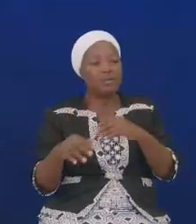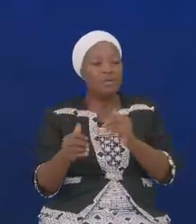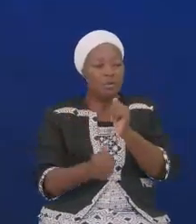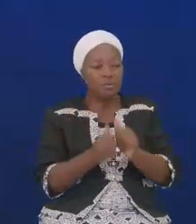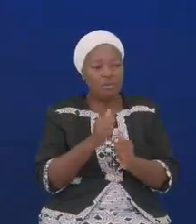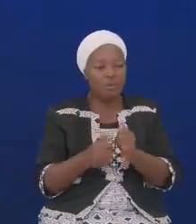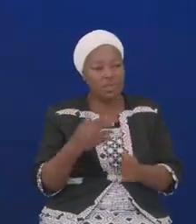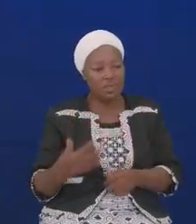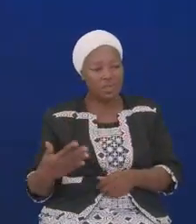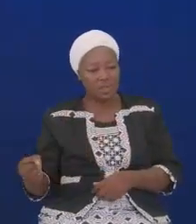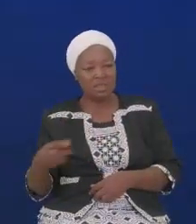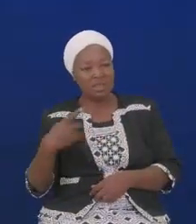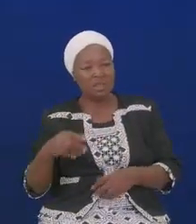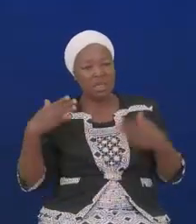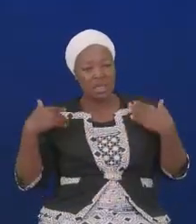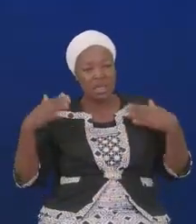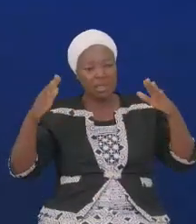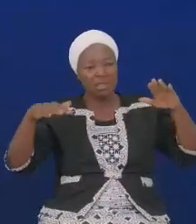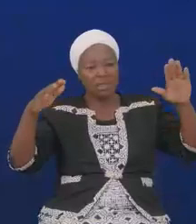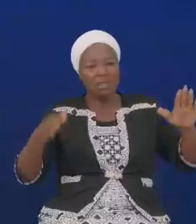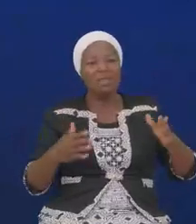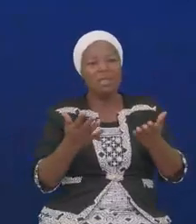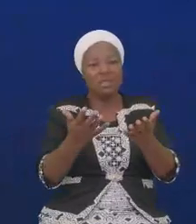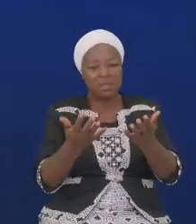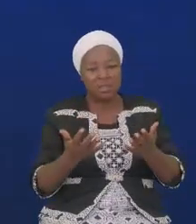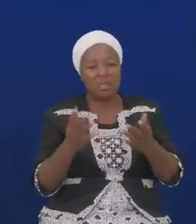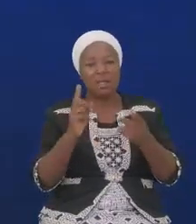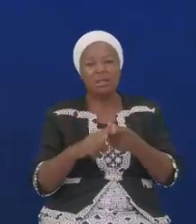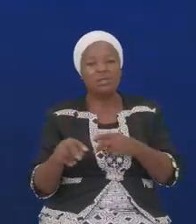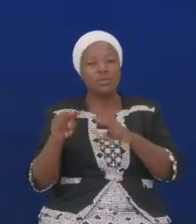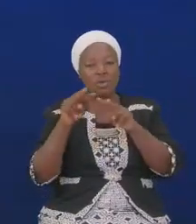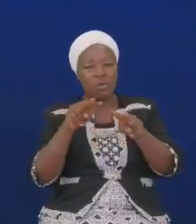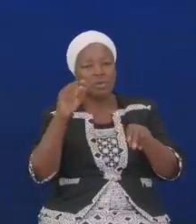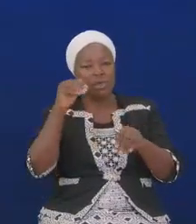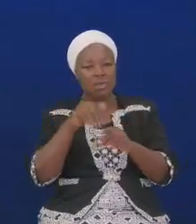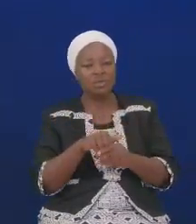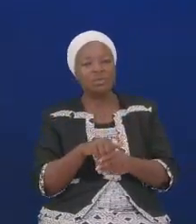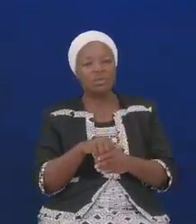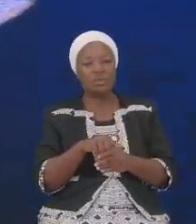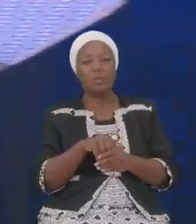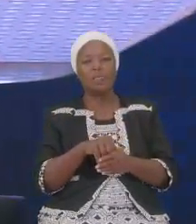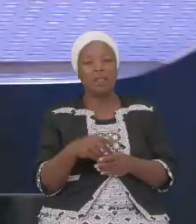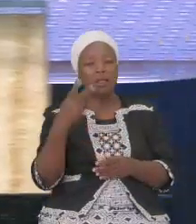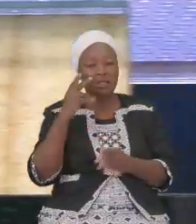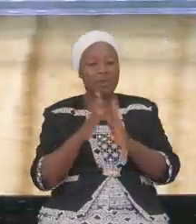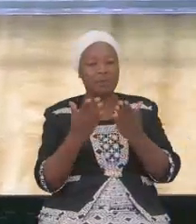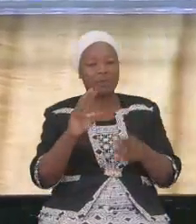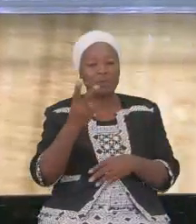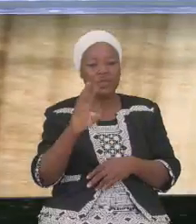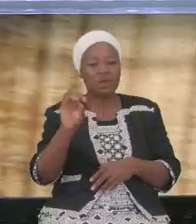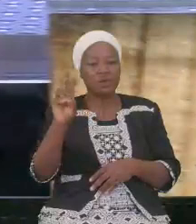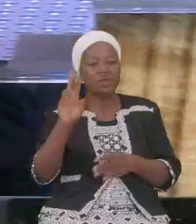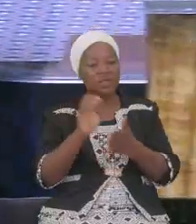things the angels even desire to look into. Look at 2 Corinthians